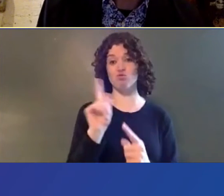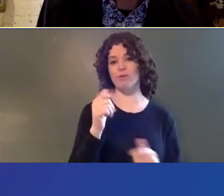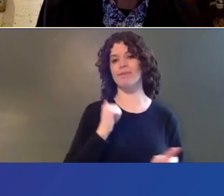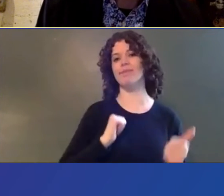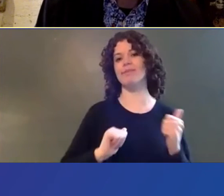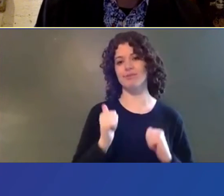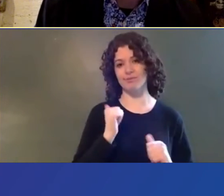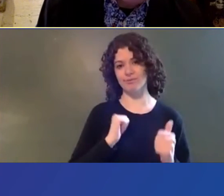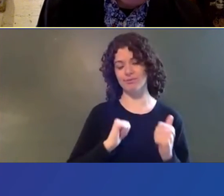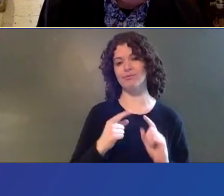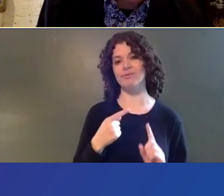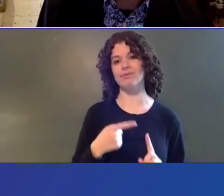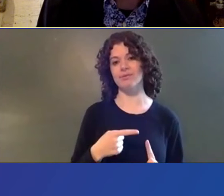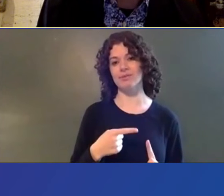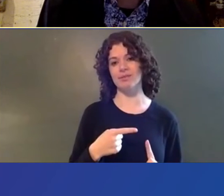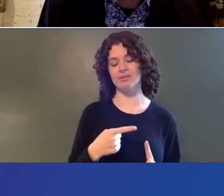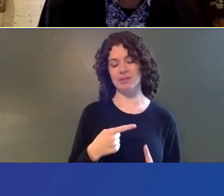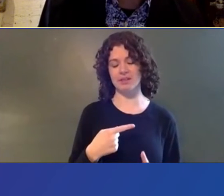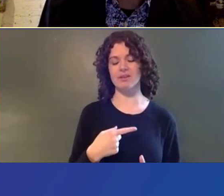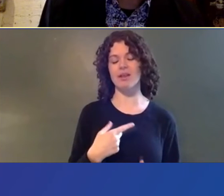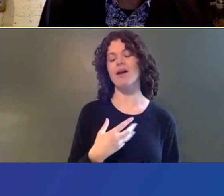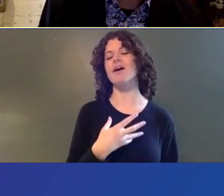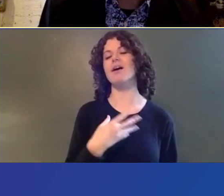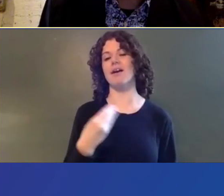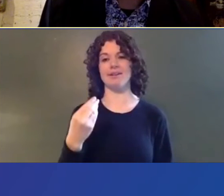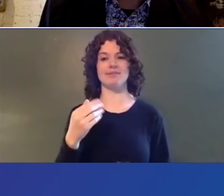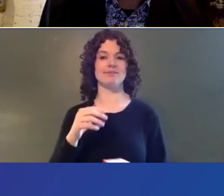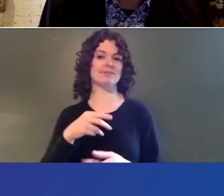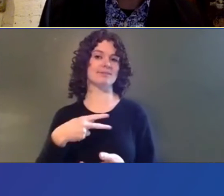dance practices,